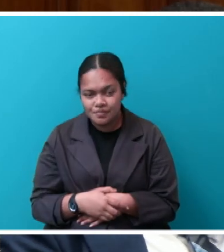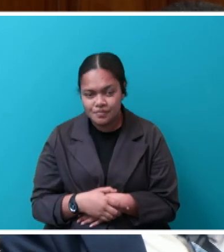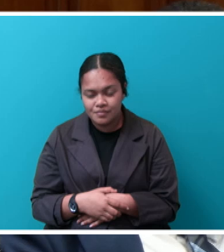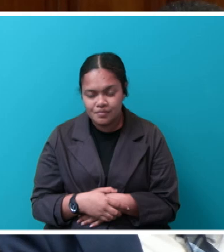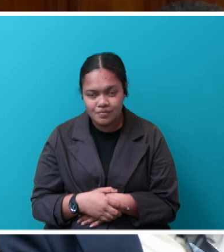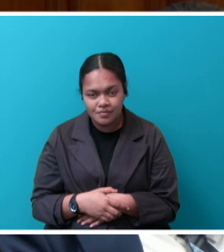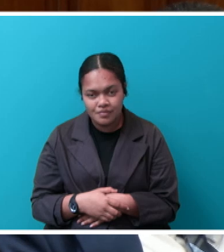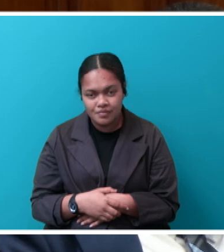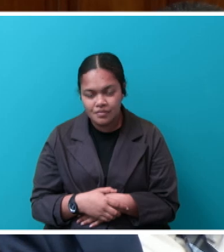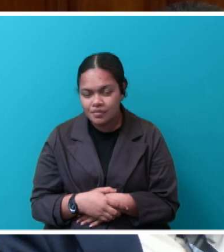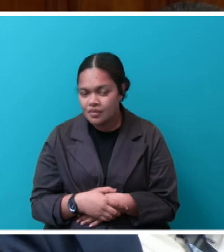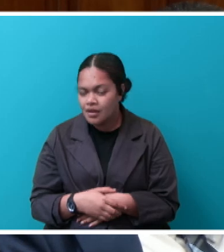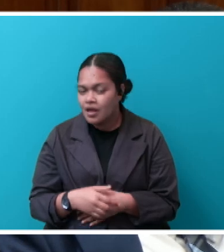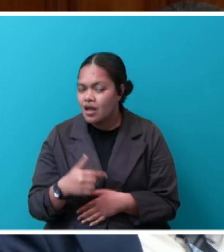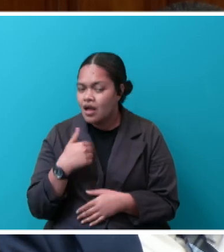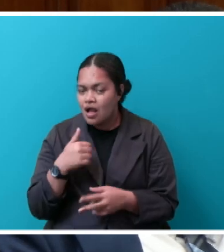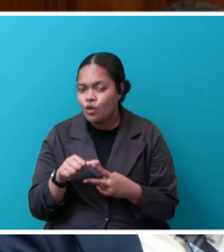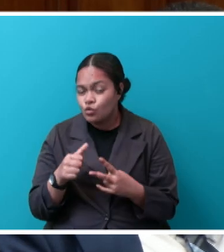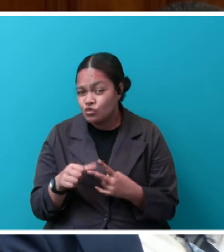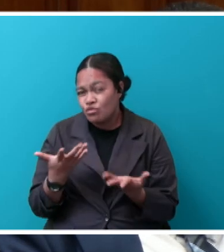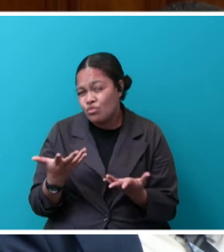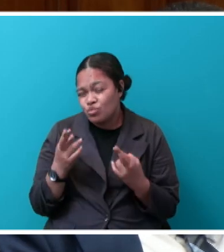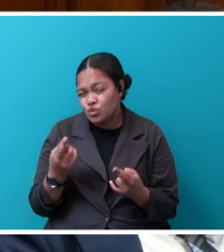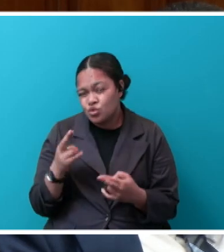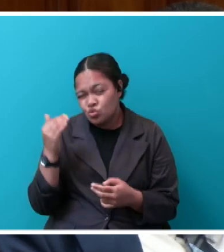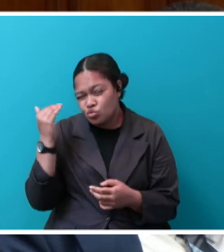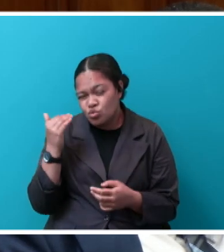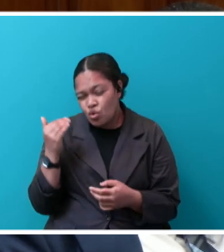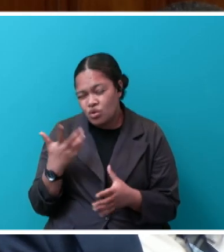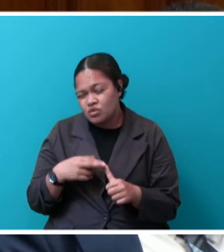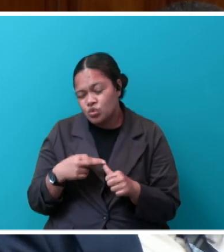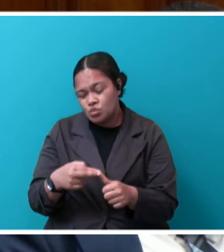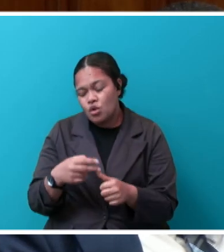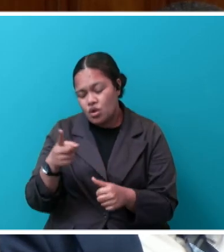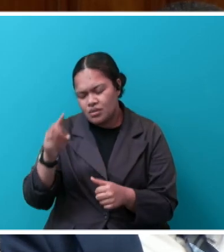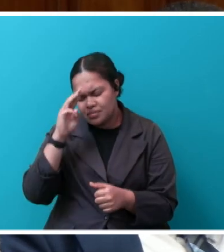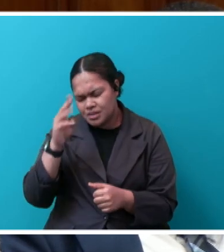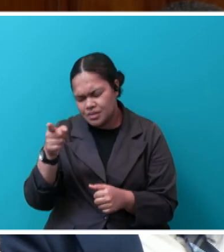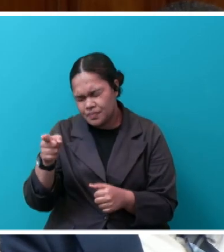also wish to very briefly respond to Mr. Usamate's,